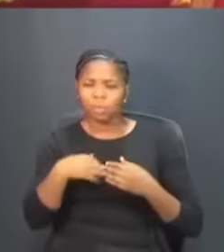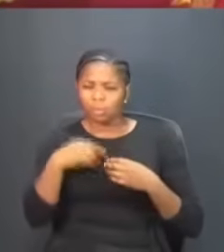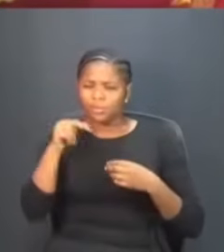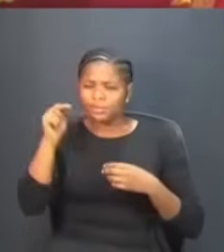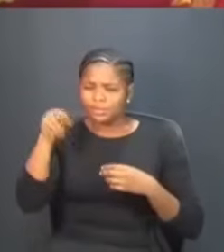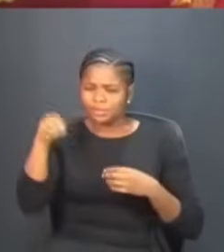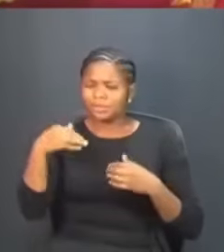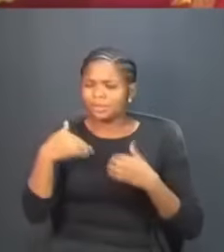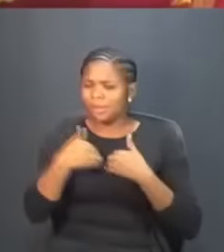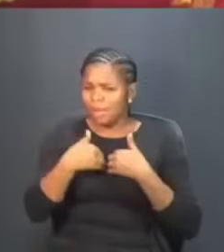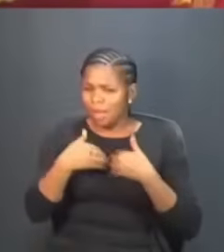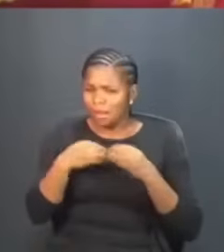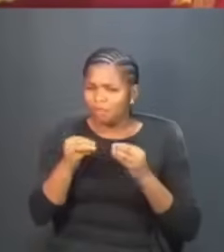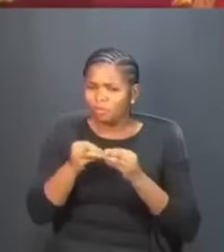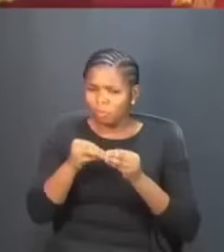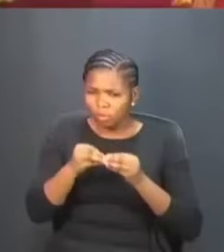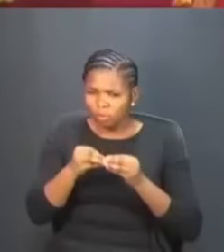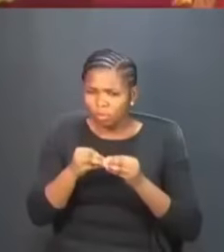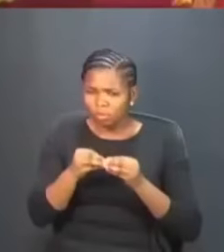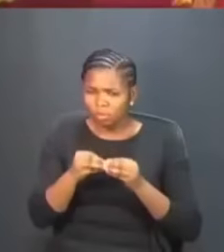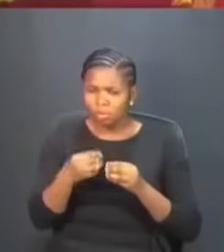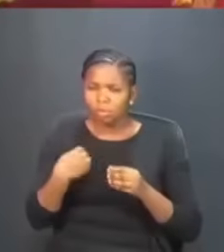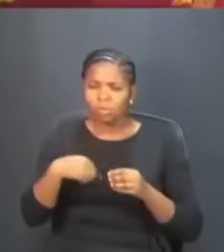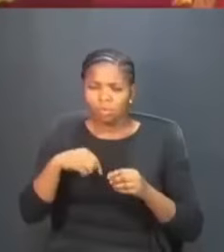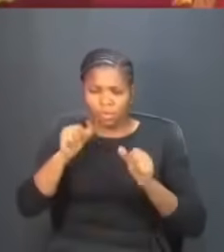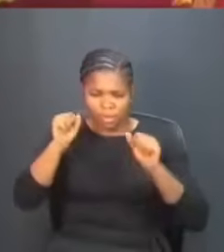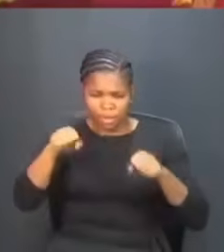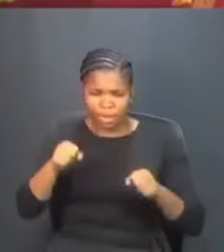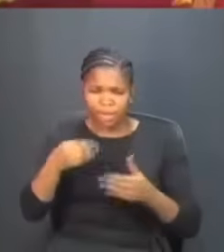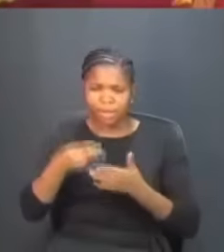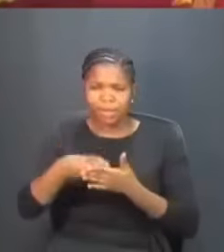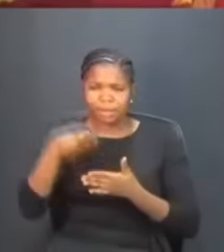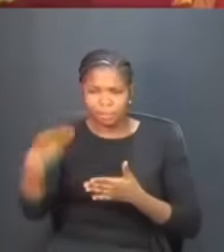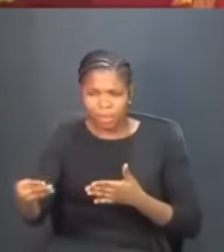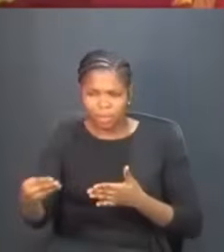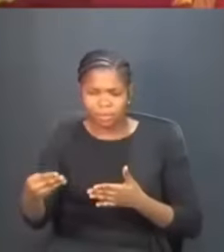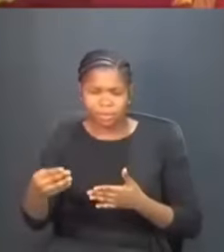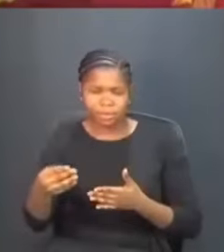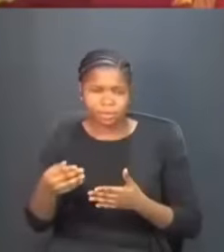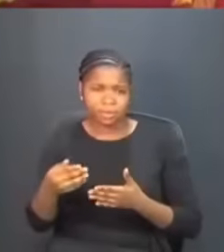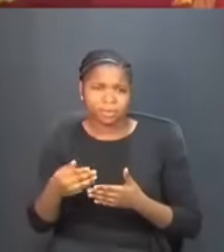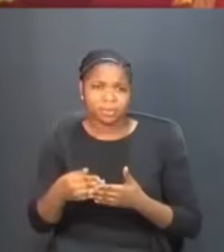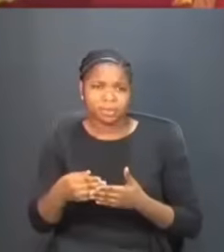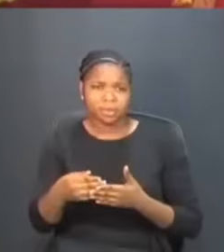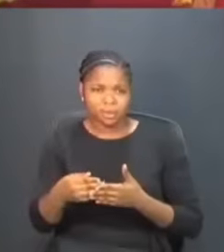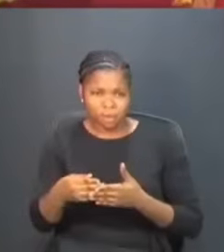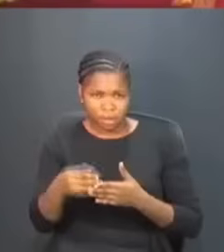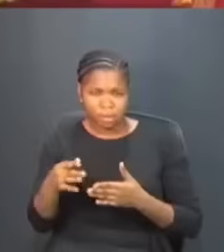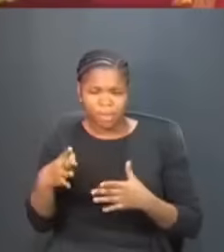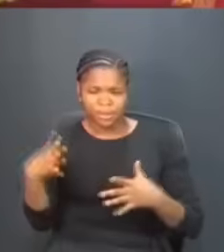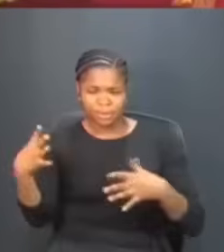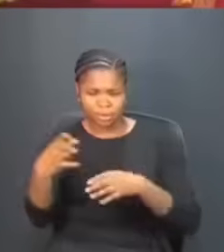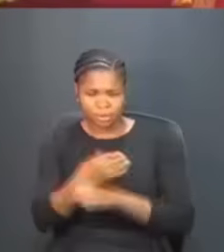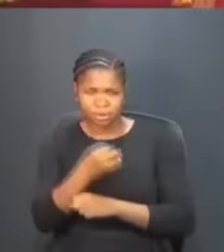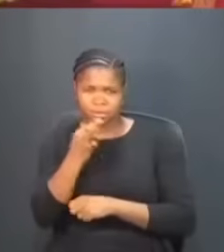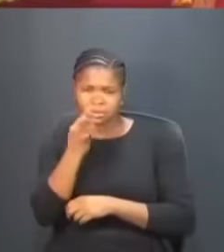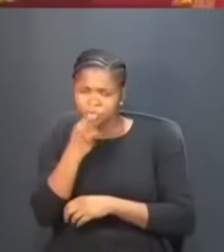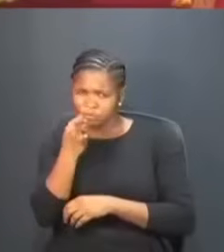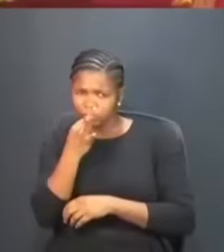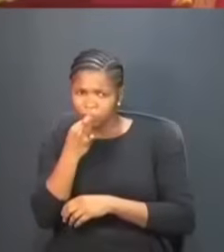affordable. 3, you must get the food in its right combination of